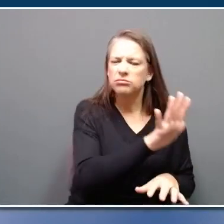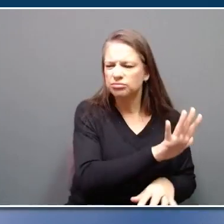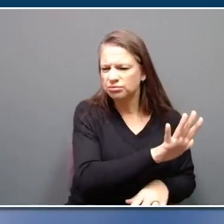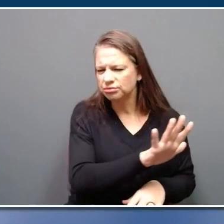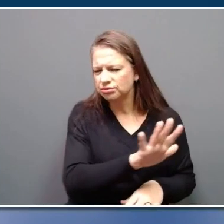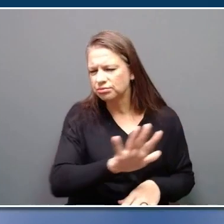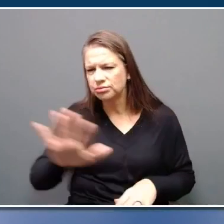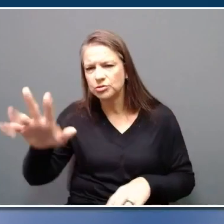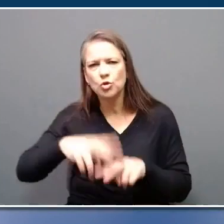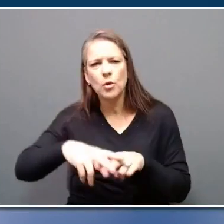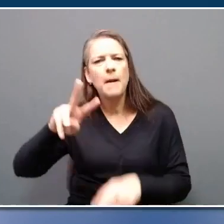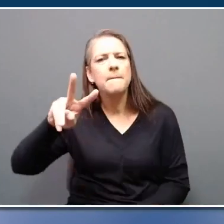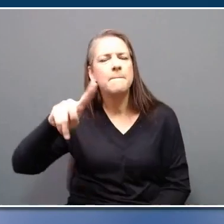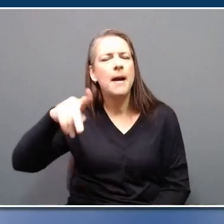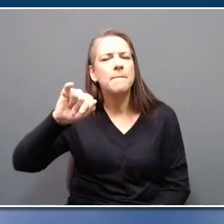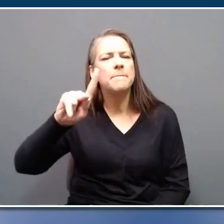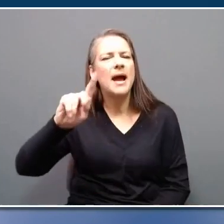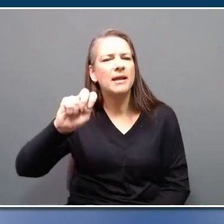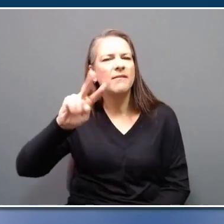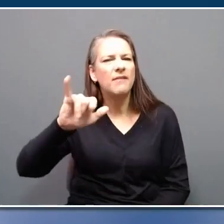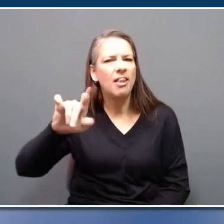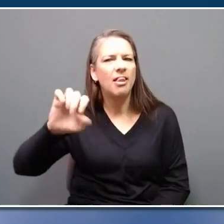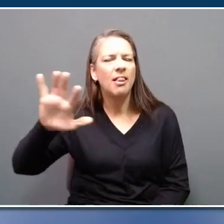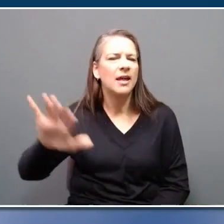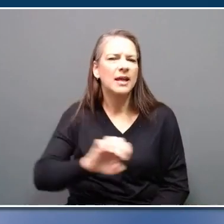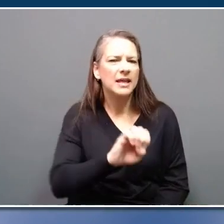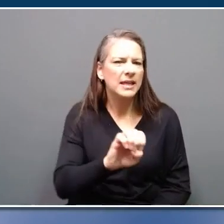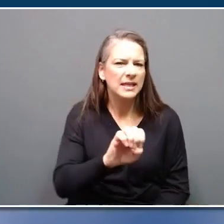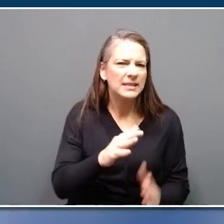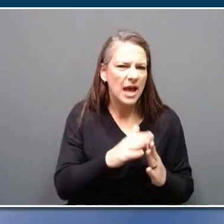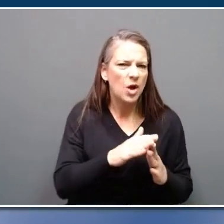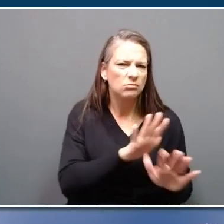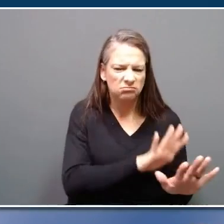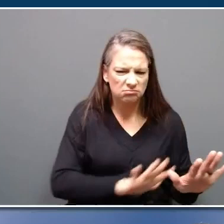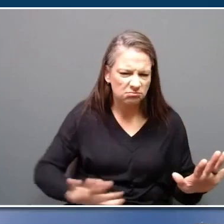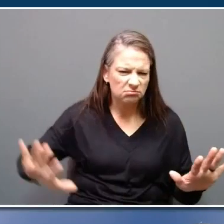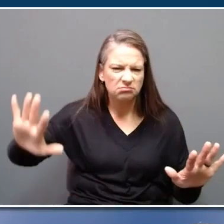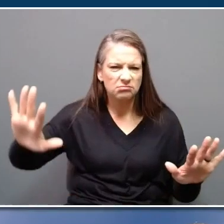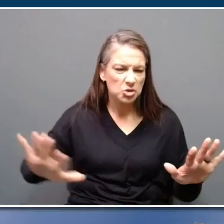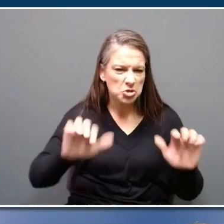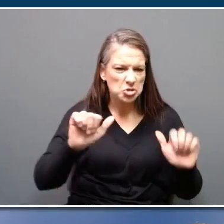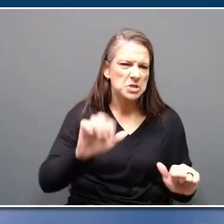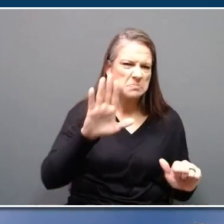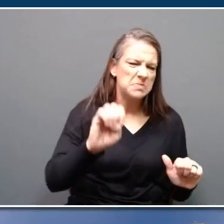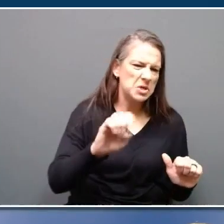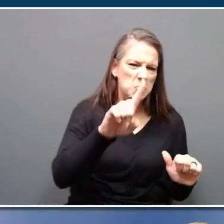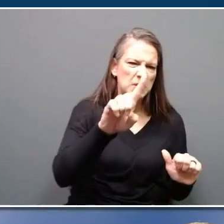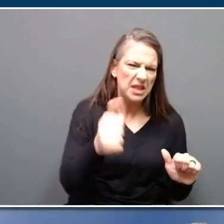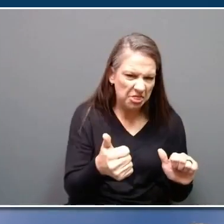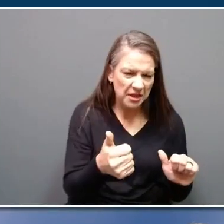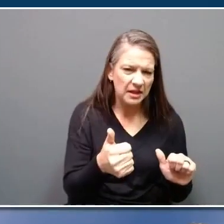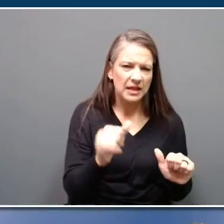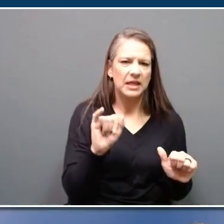high as E-Town. It could get up to potentially about 1/10 of an inch. That is the kind